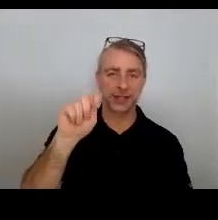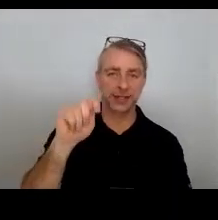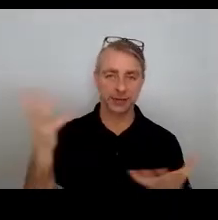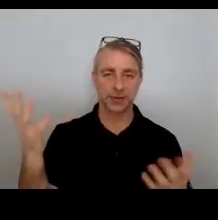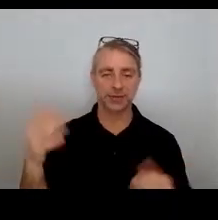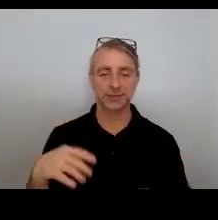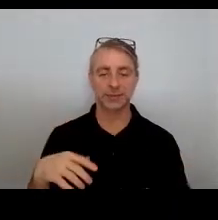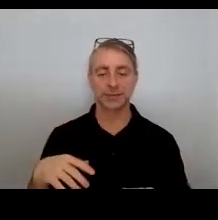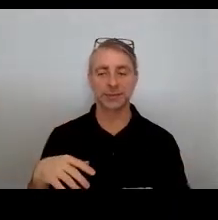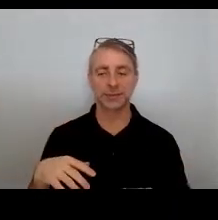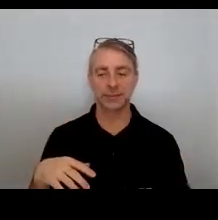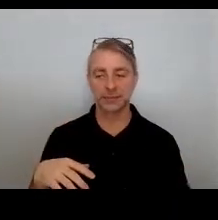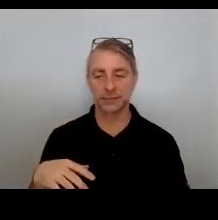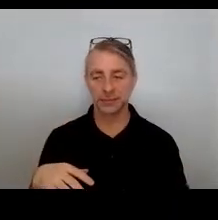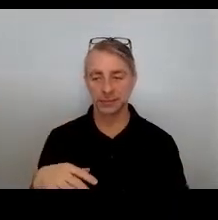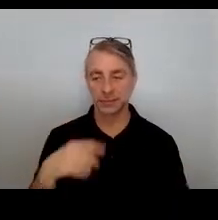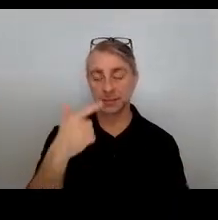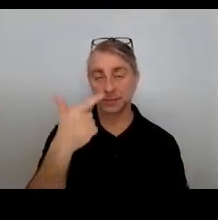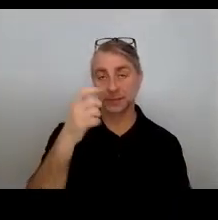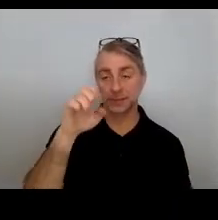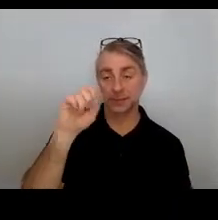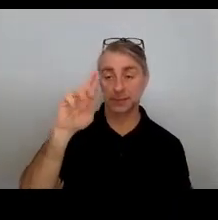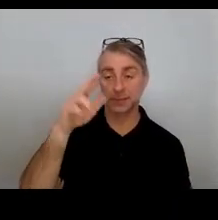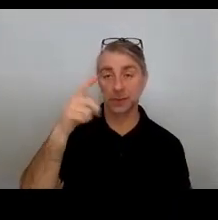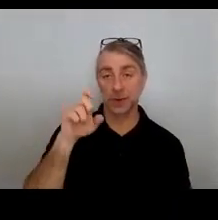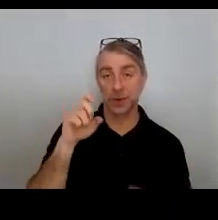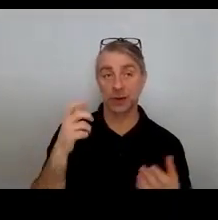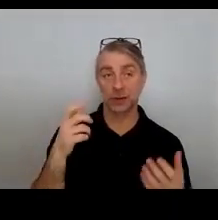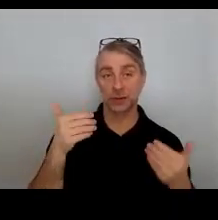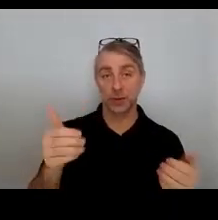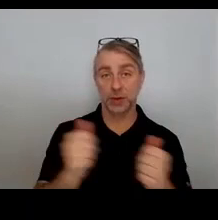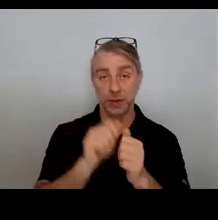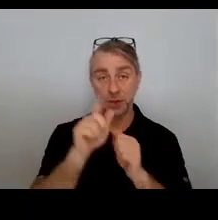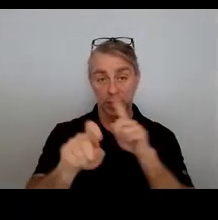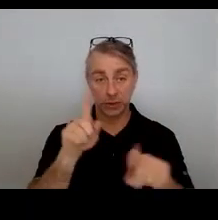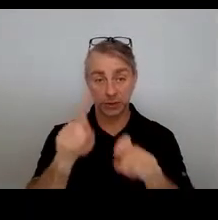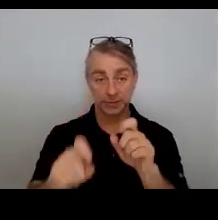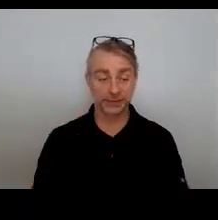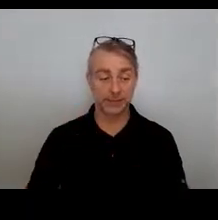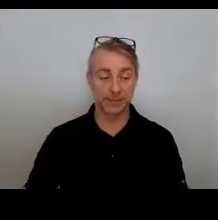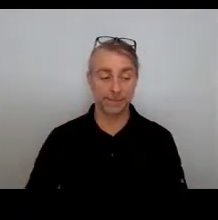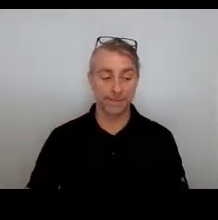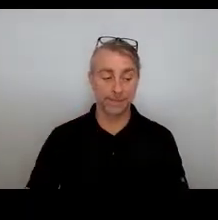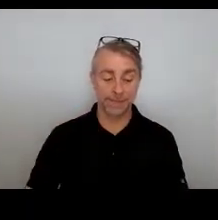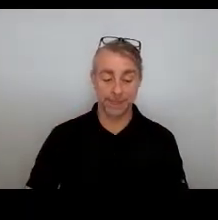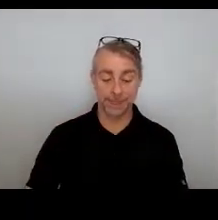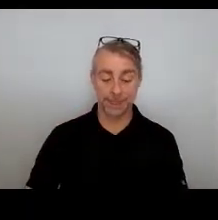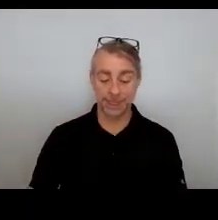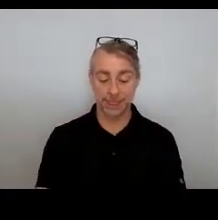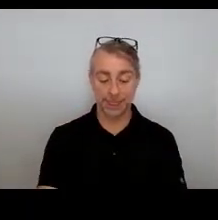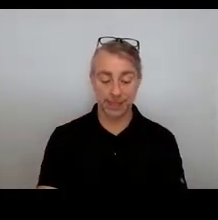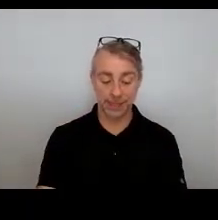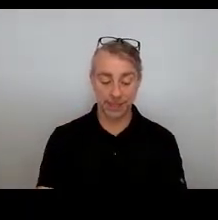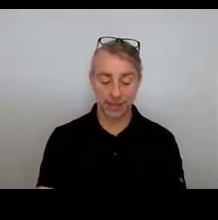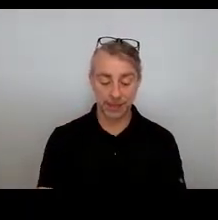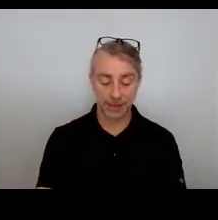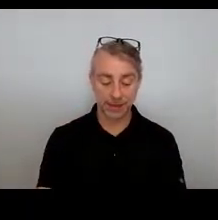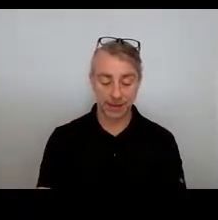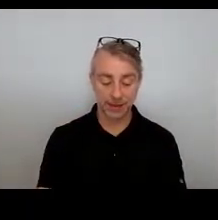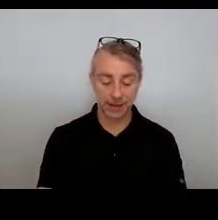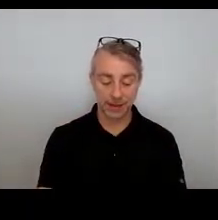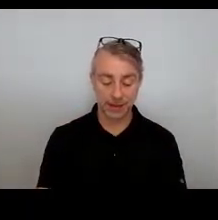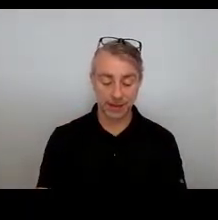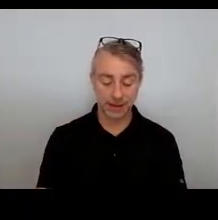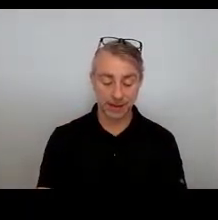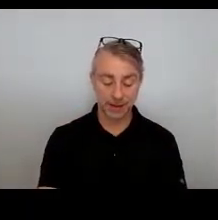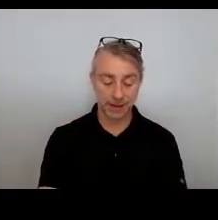Do you want to ask a question, George? We can, while we're waiting for Ryan to come back. Well, yeah, there was maybe one question that you can get